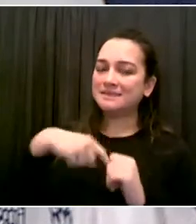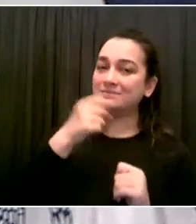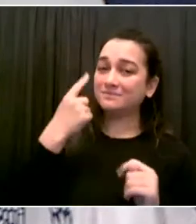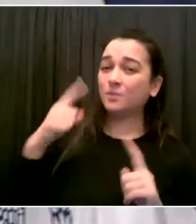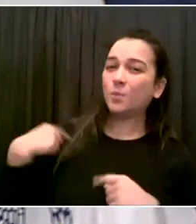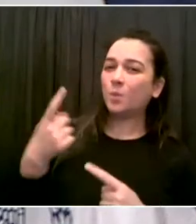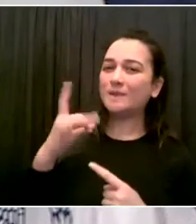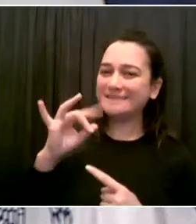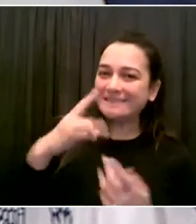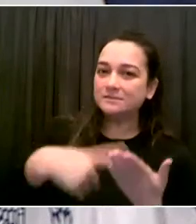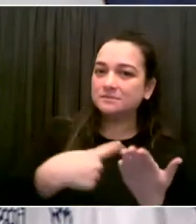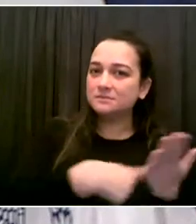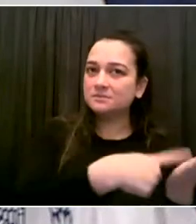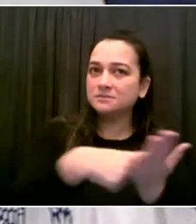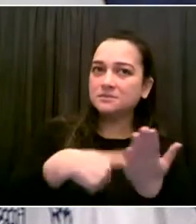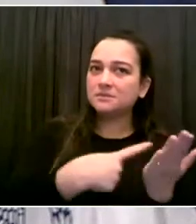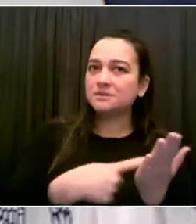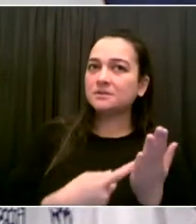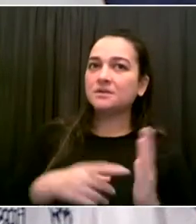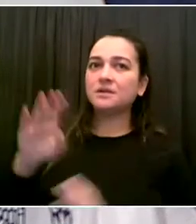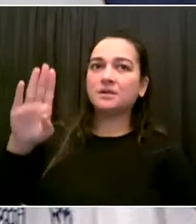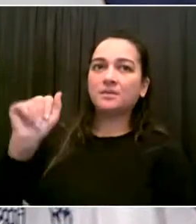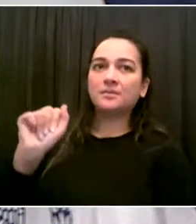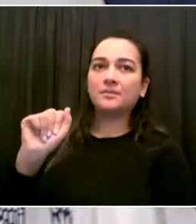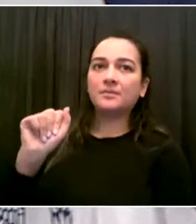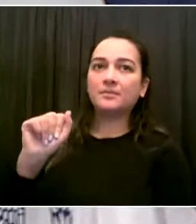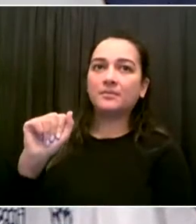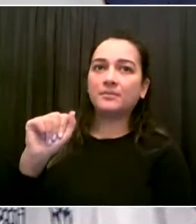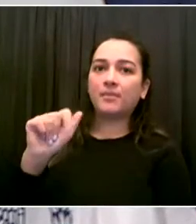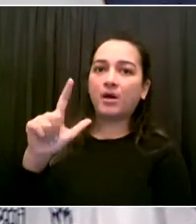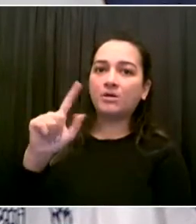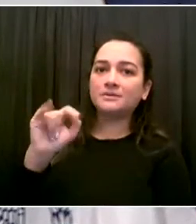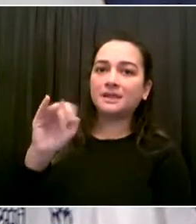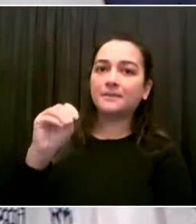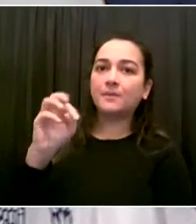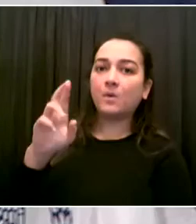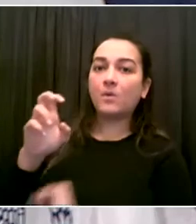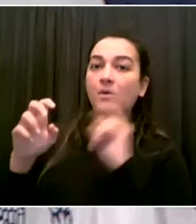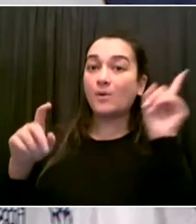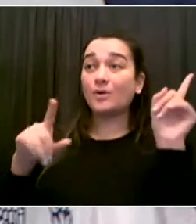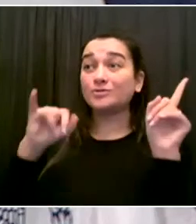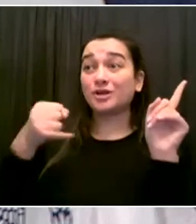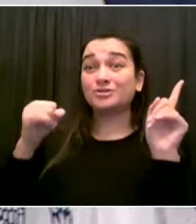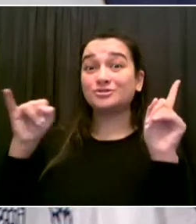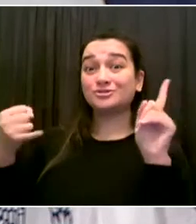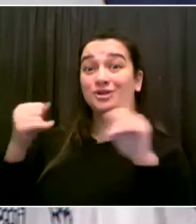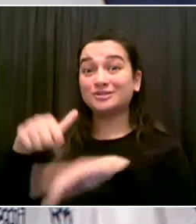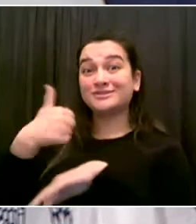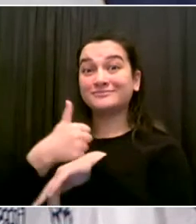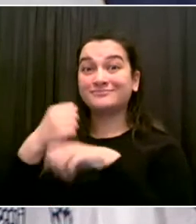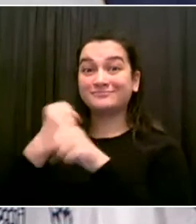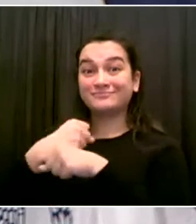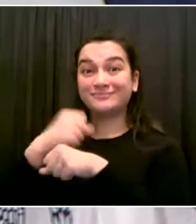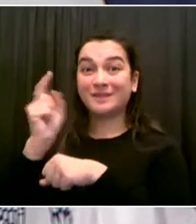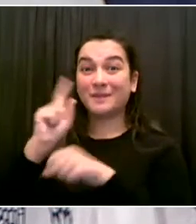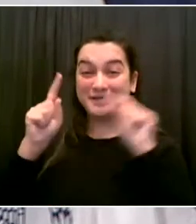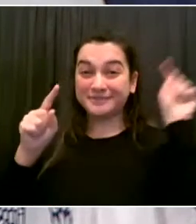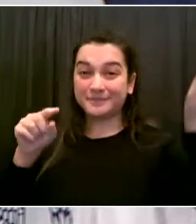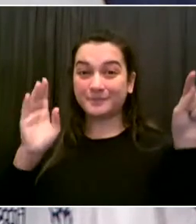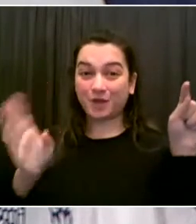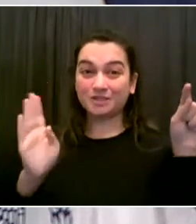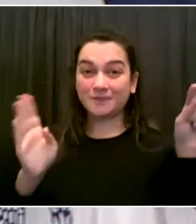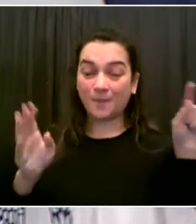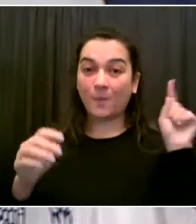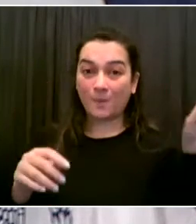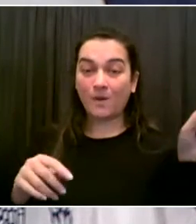ask ourselves, does this change strategy? Based on that conversation, the answer was no, not at that point, because there's obviously great